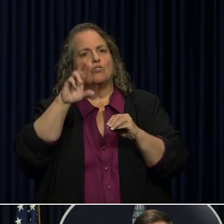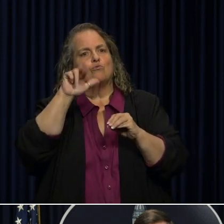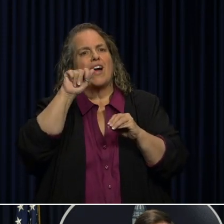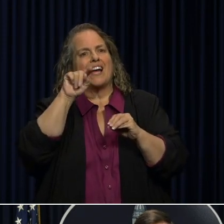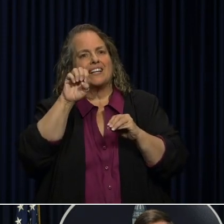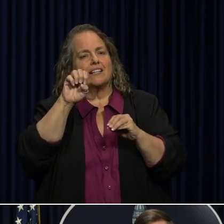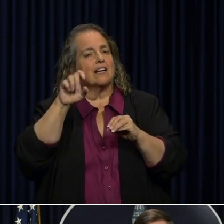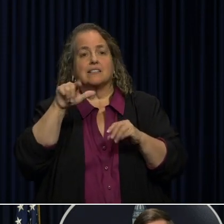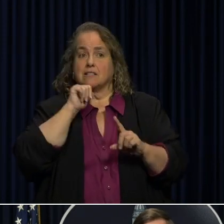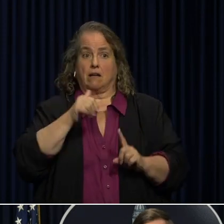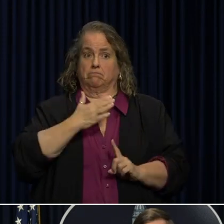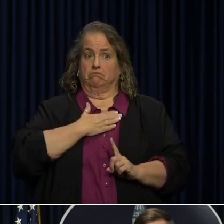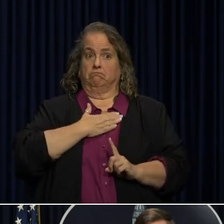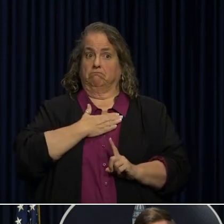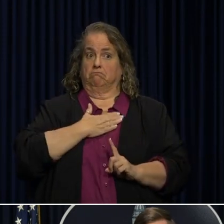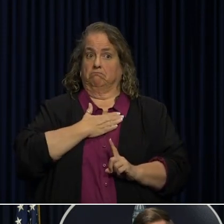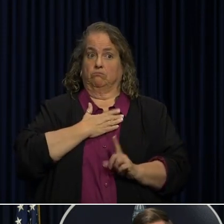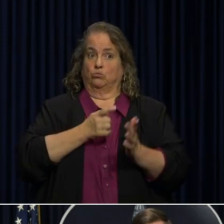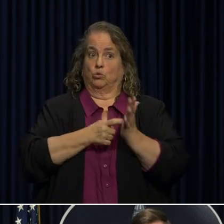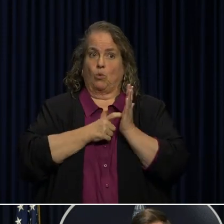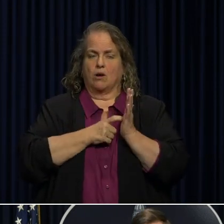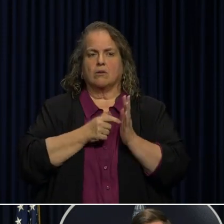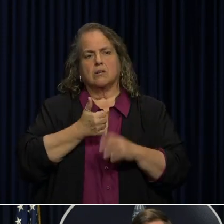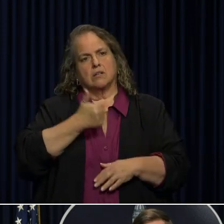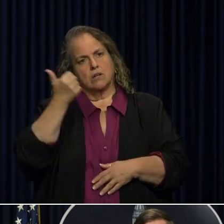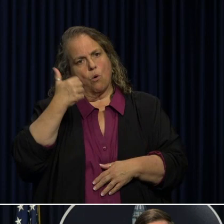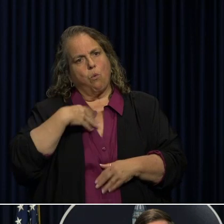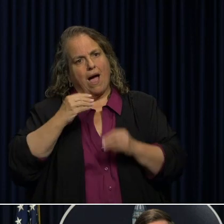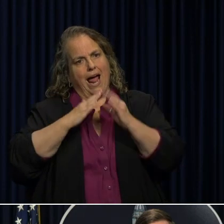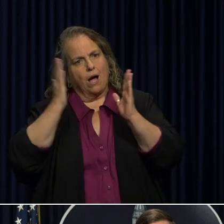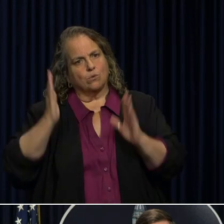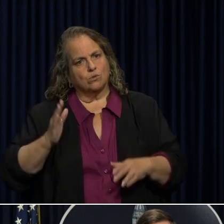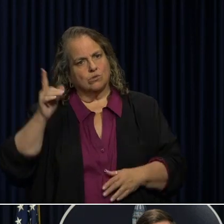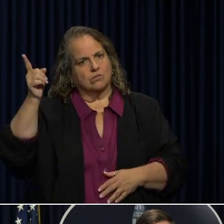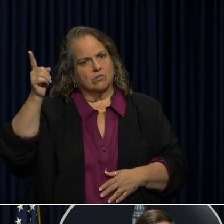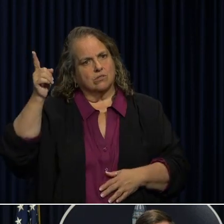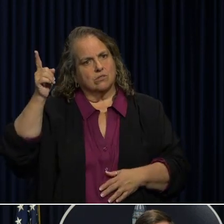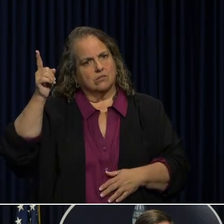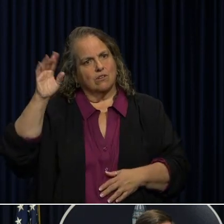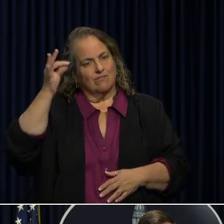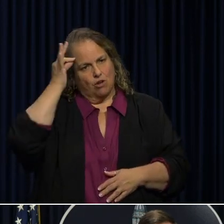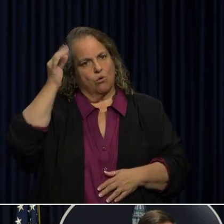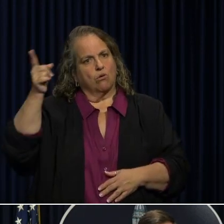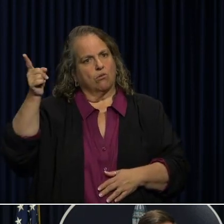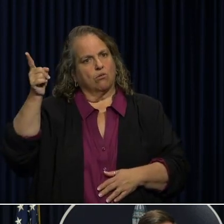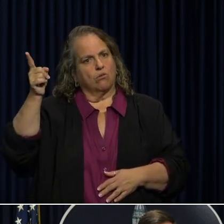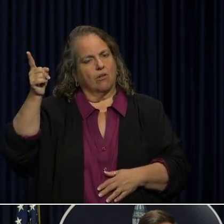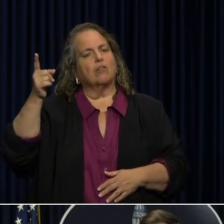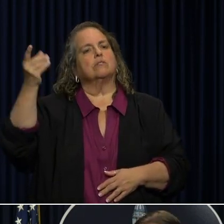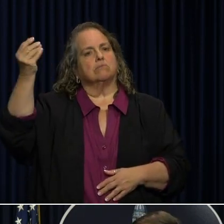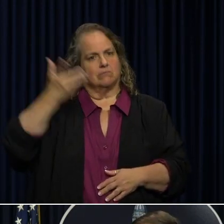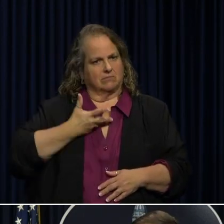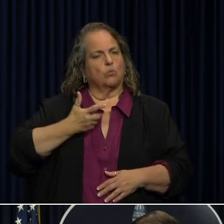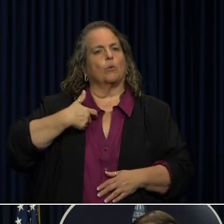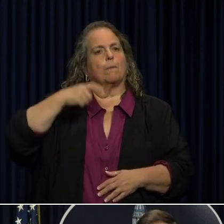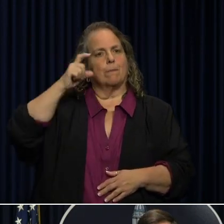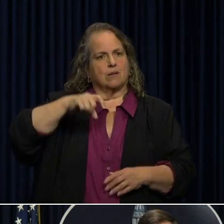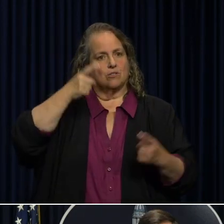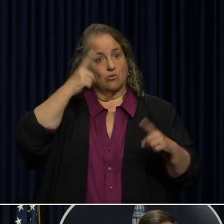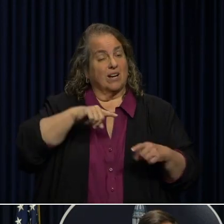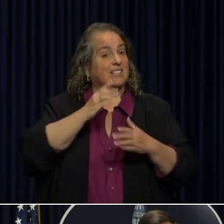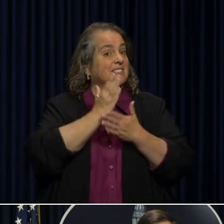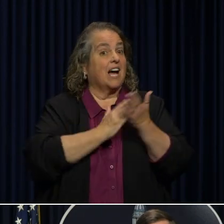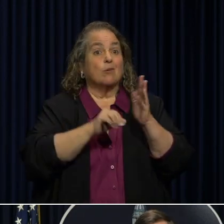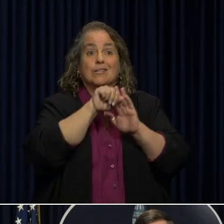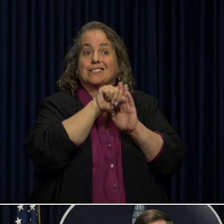House's guidance, that everybody agrees that this is what we should be doing. Some states may not follow